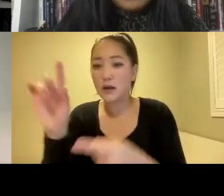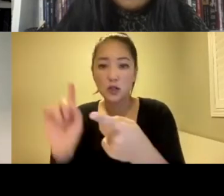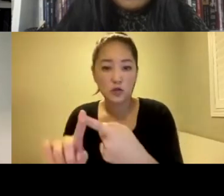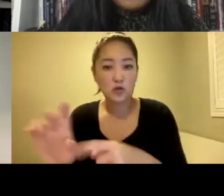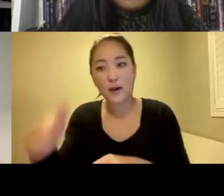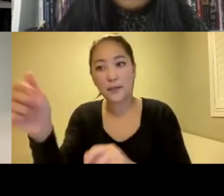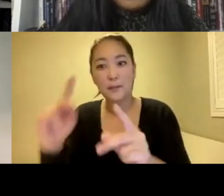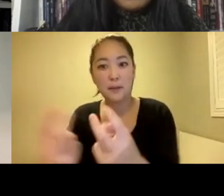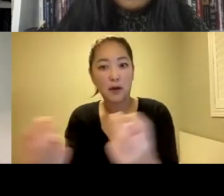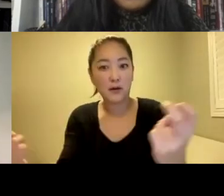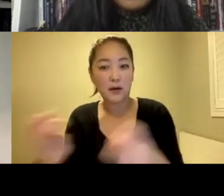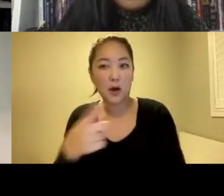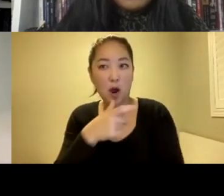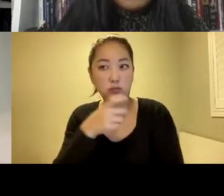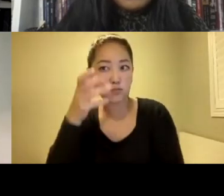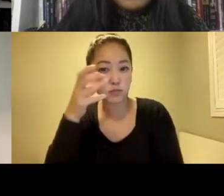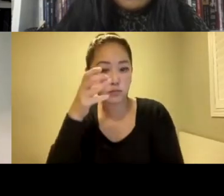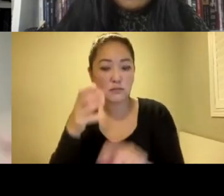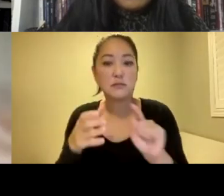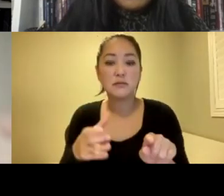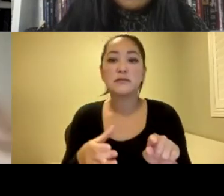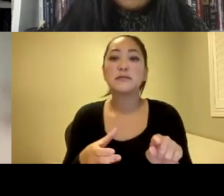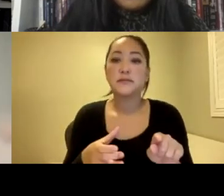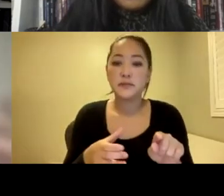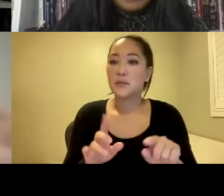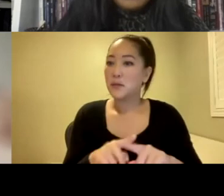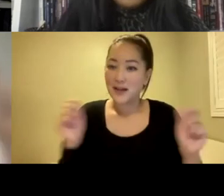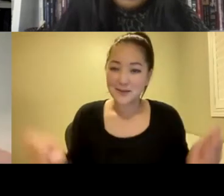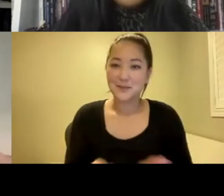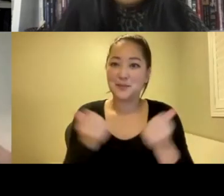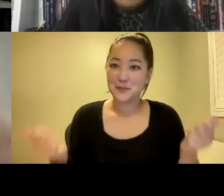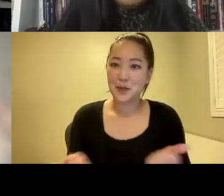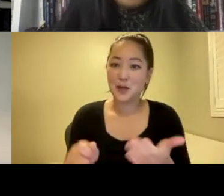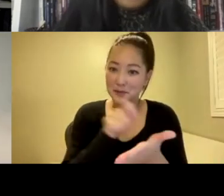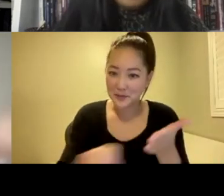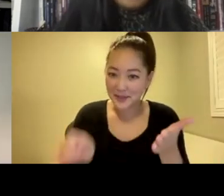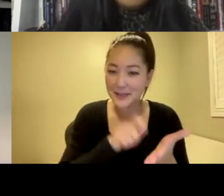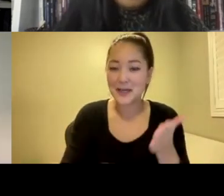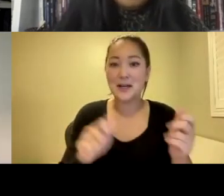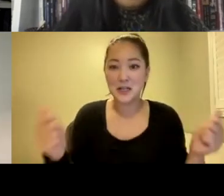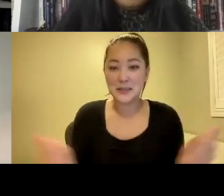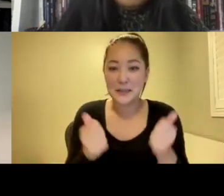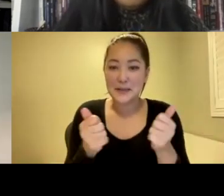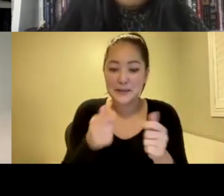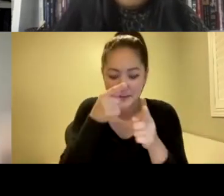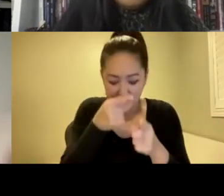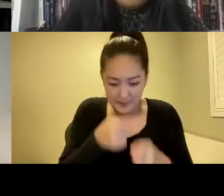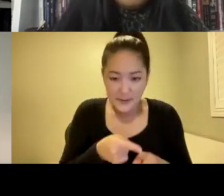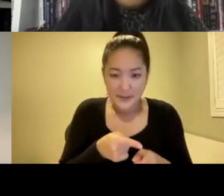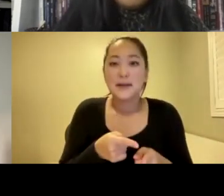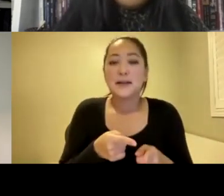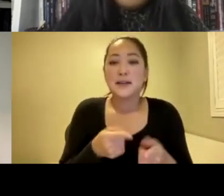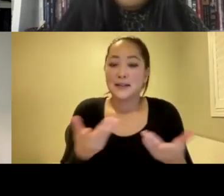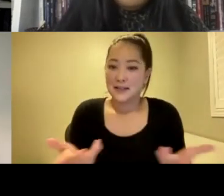so there's a lot of writing, refining, coming together. Like, yeah, I don't know, maybe I'm speaking